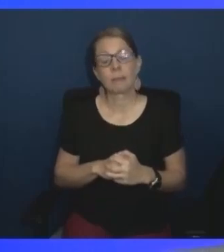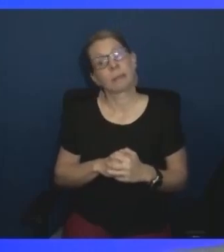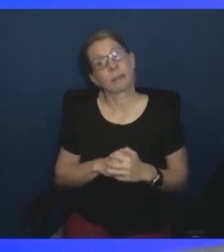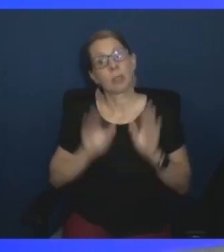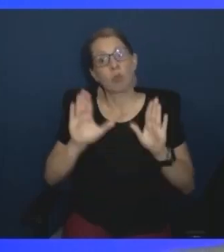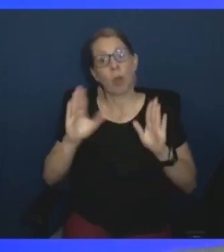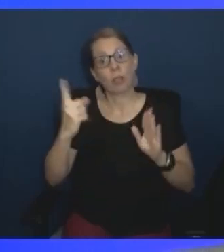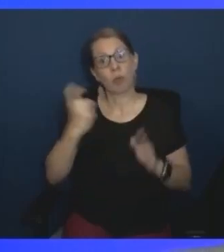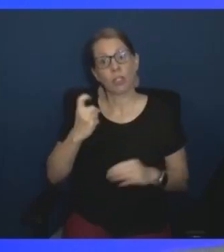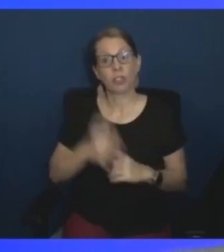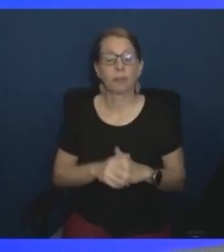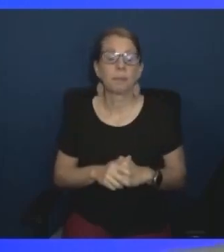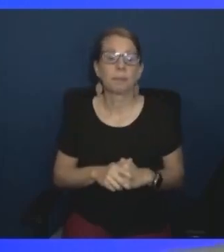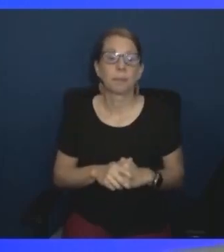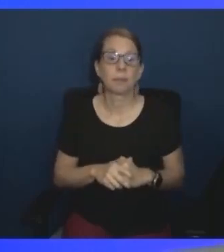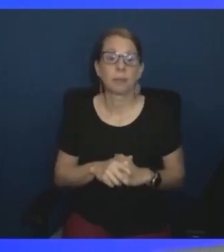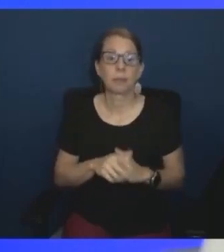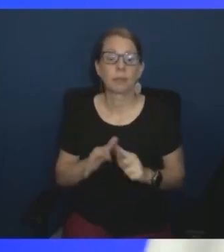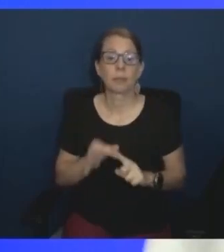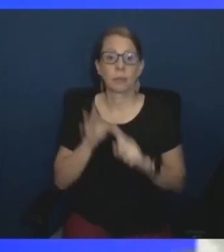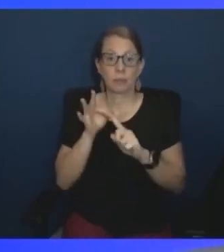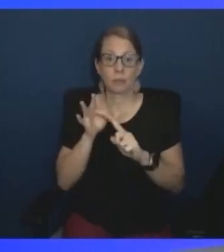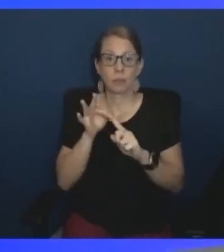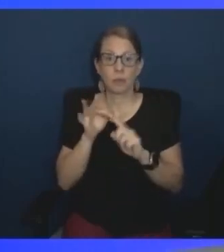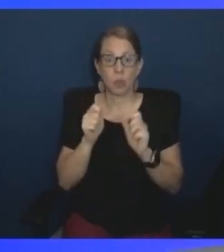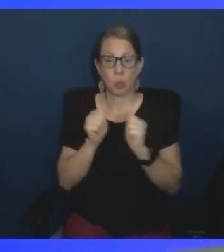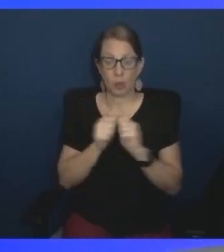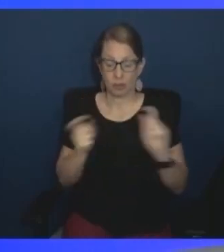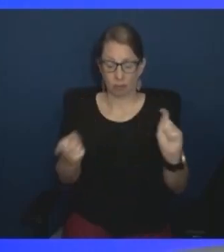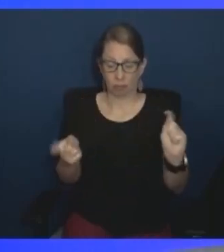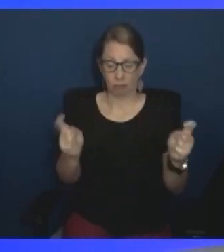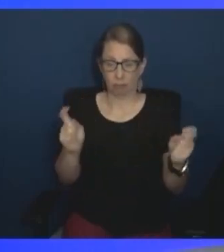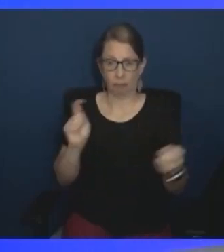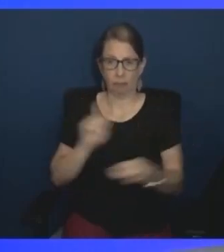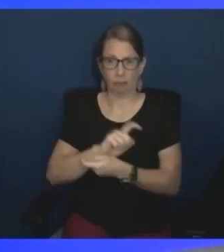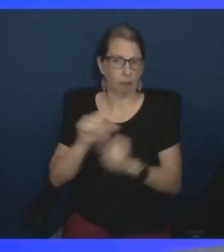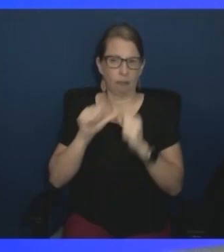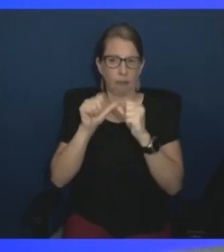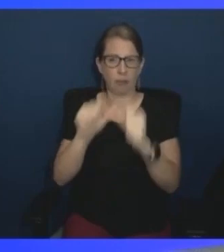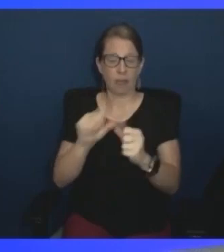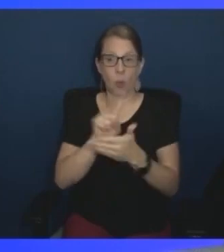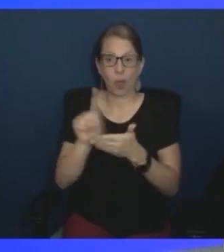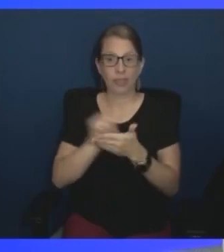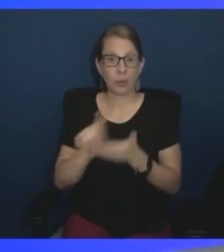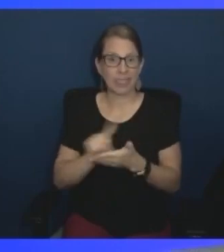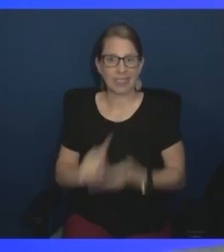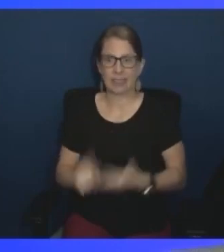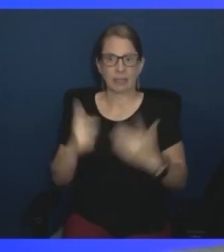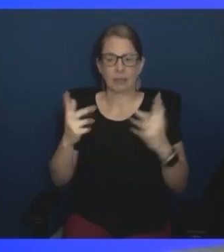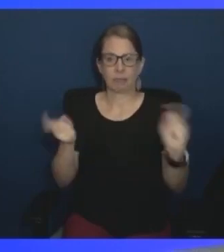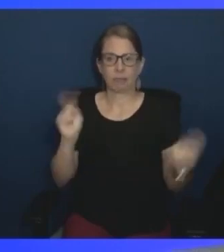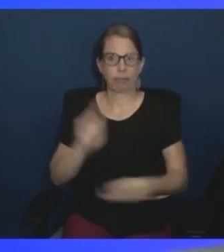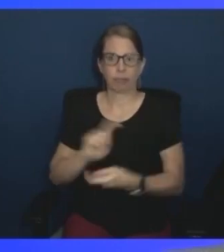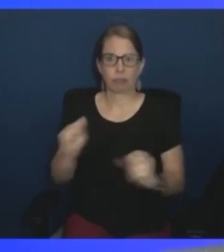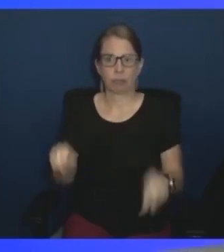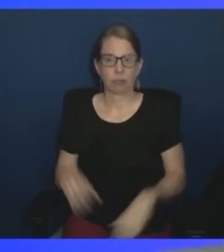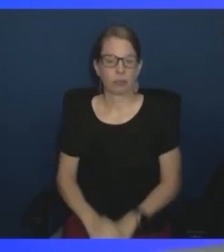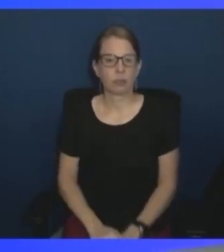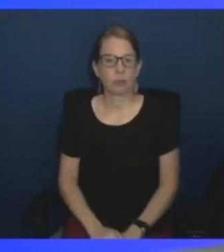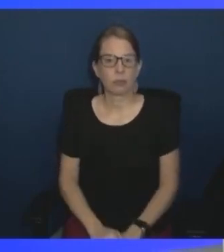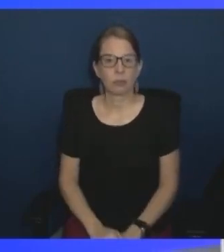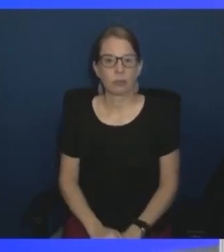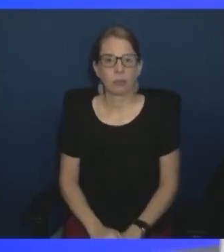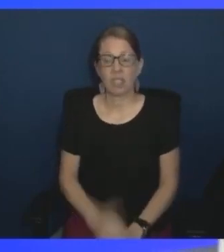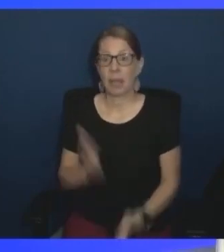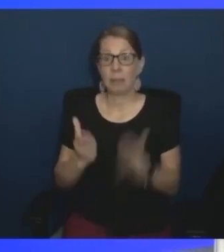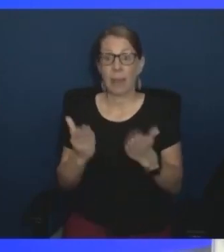especially with such an ever-changing situation, week to week, there might be kind of, maybe new